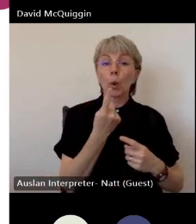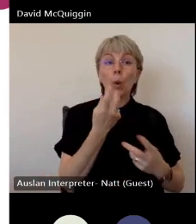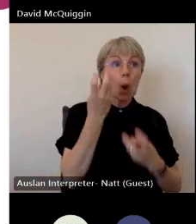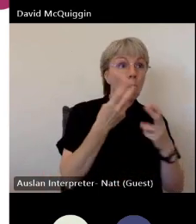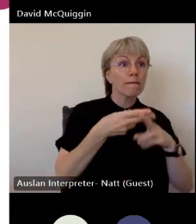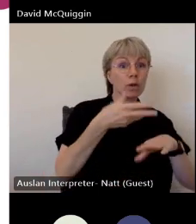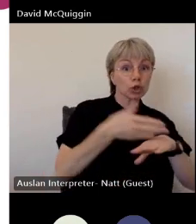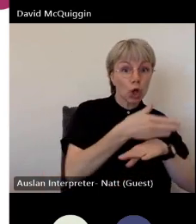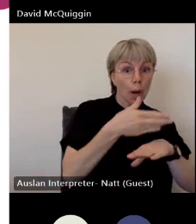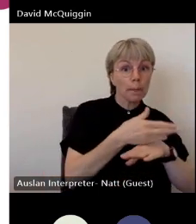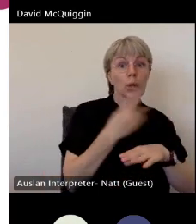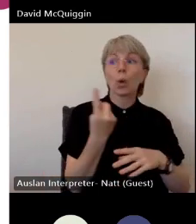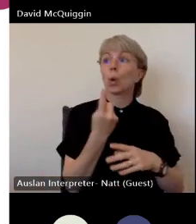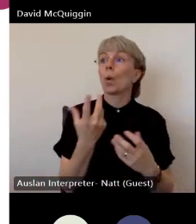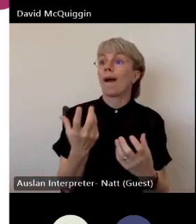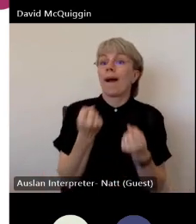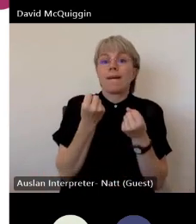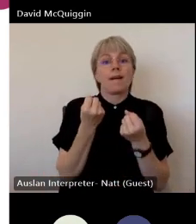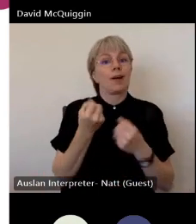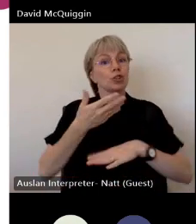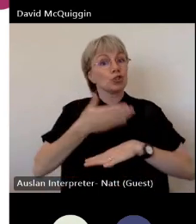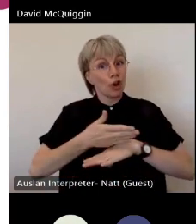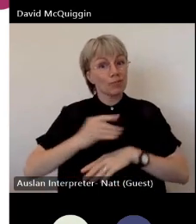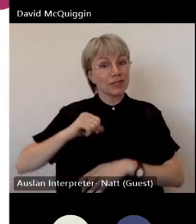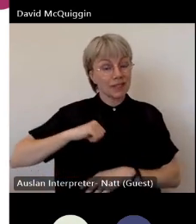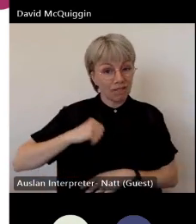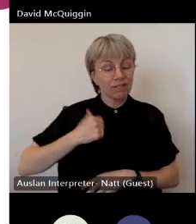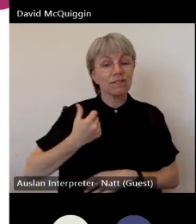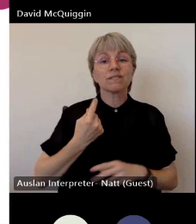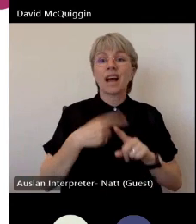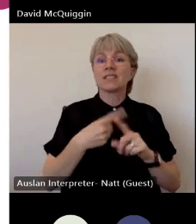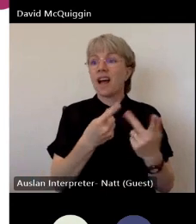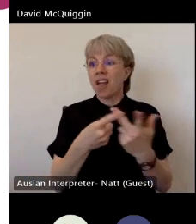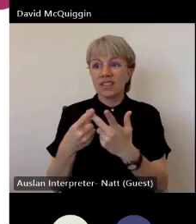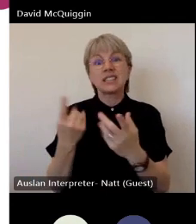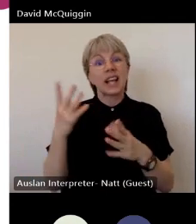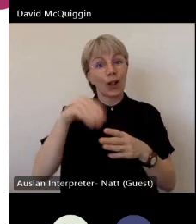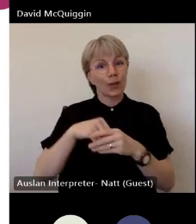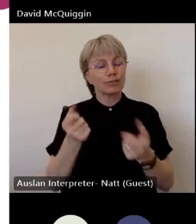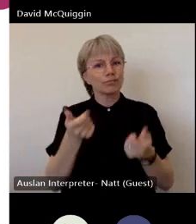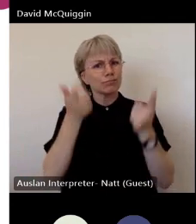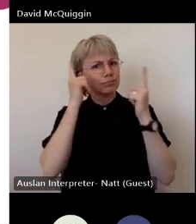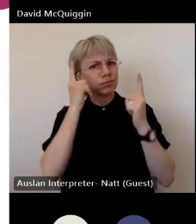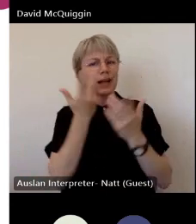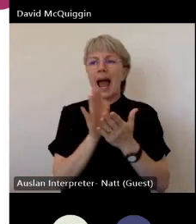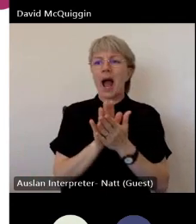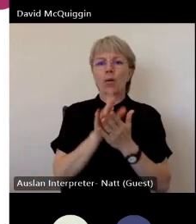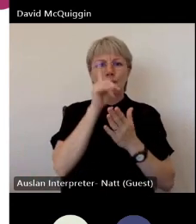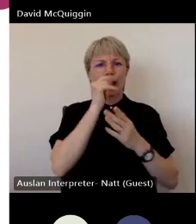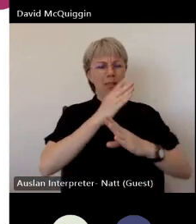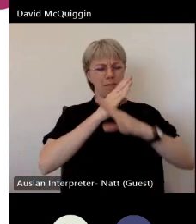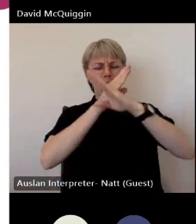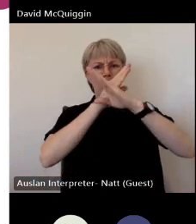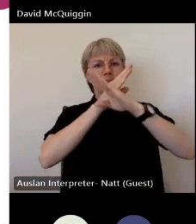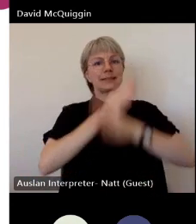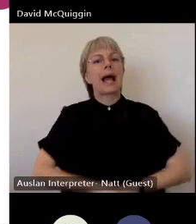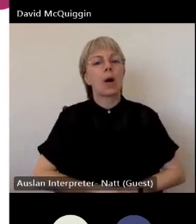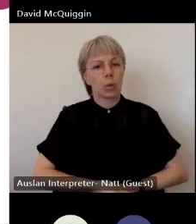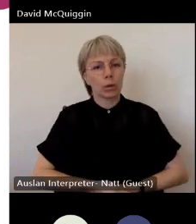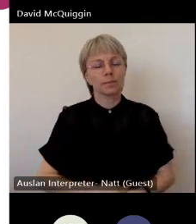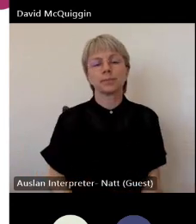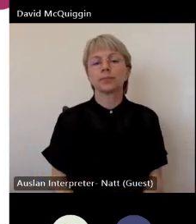and employers about how workplace adjustments assist in breaking down those barriers. We especially wanted to